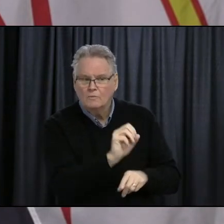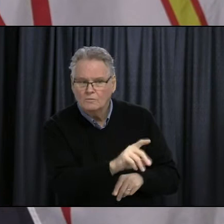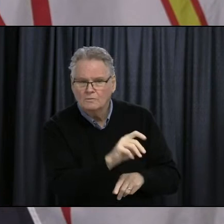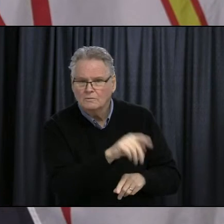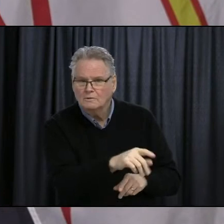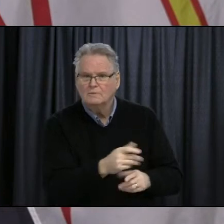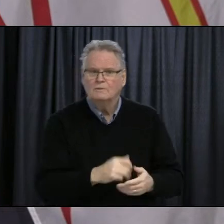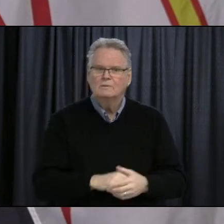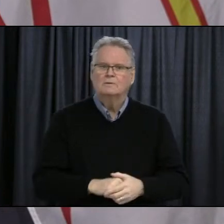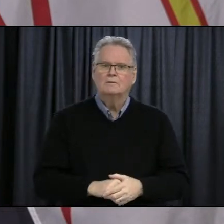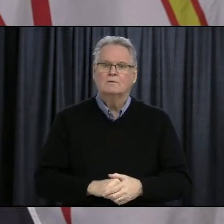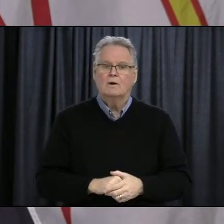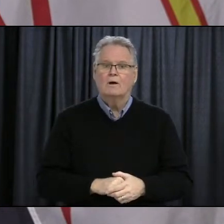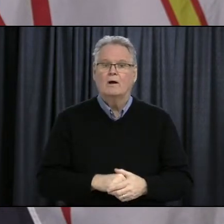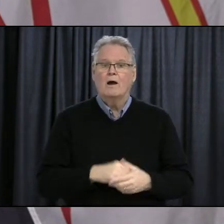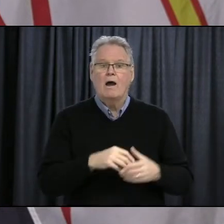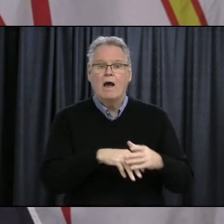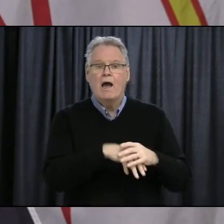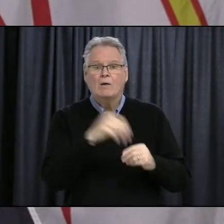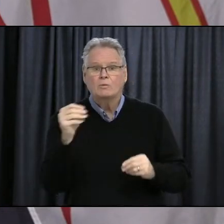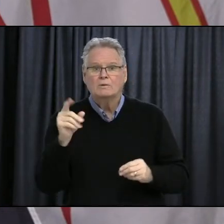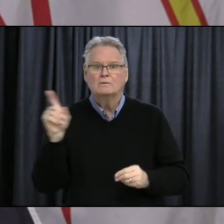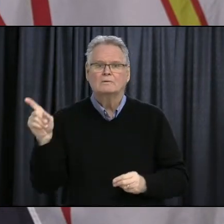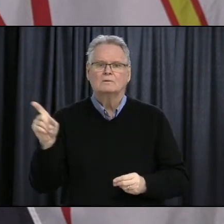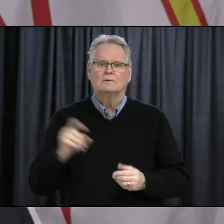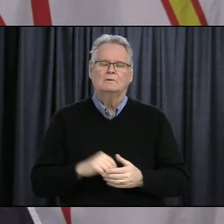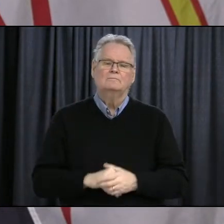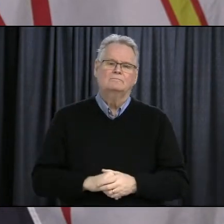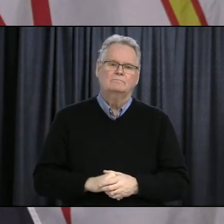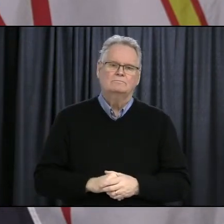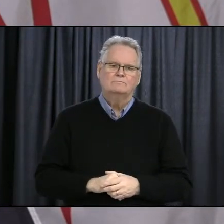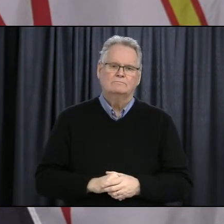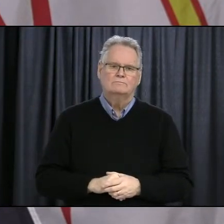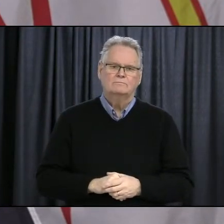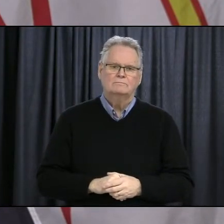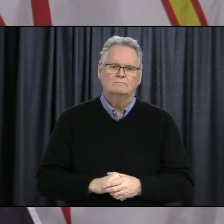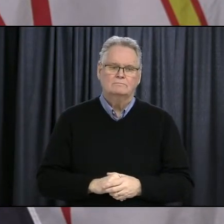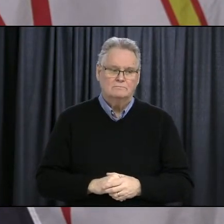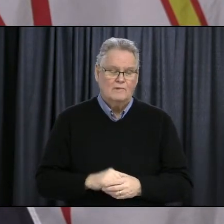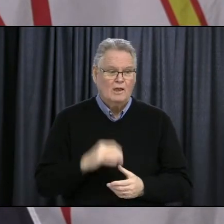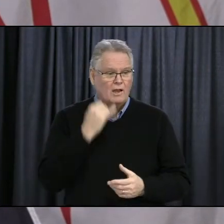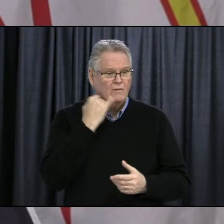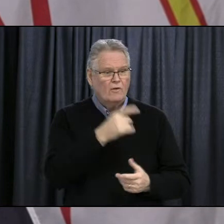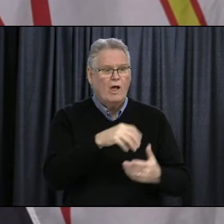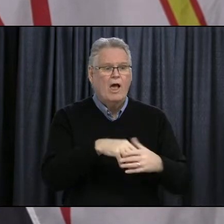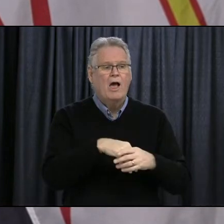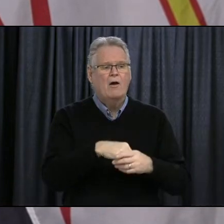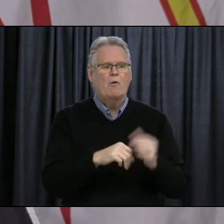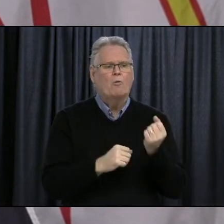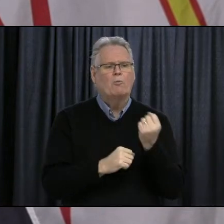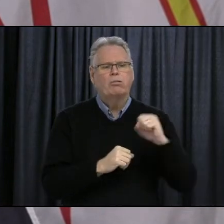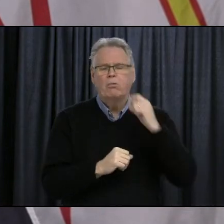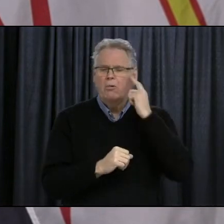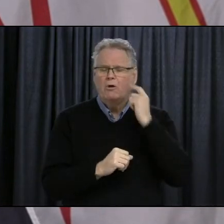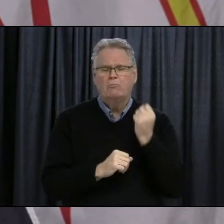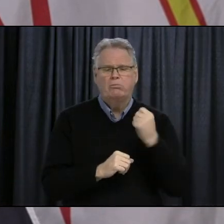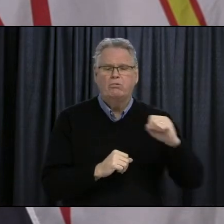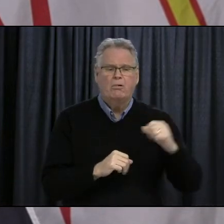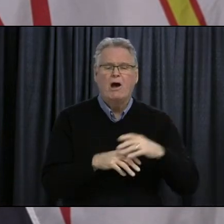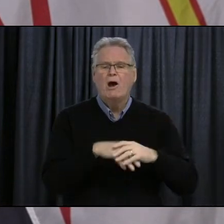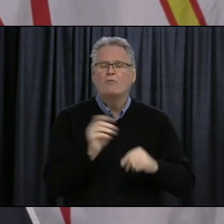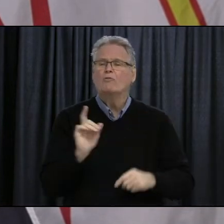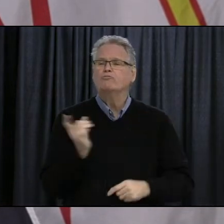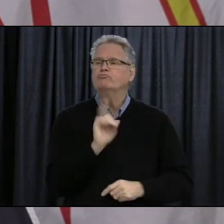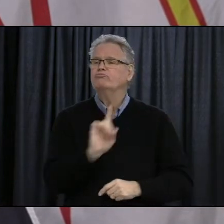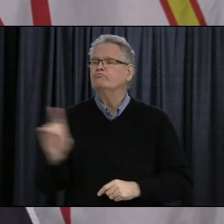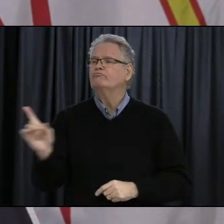show up as an unknown number or on caller ID. If there is no response after several attempts by phone and email, this will